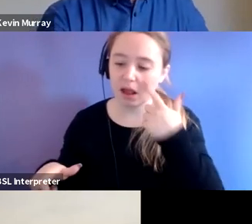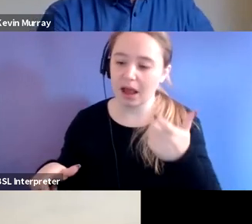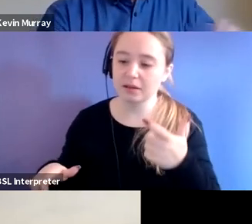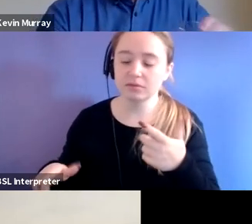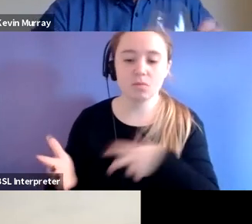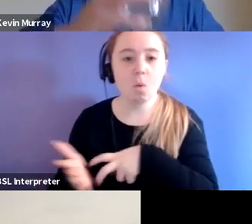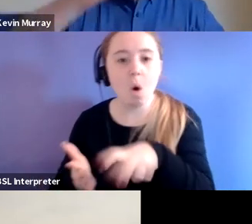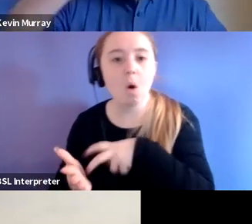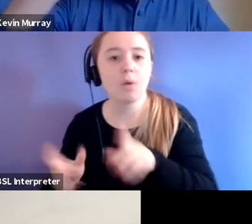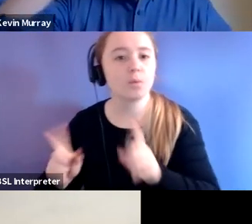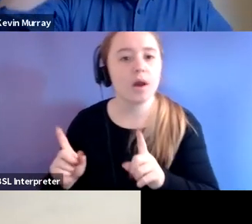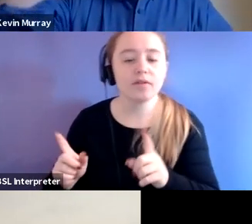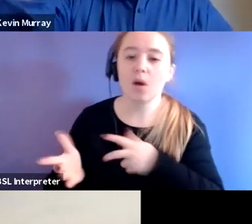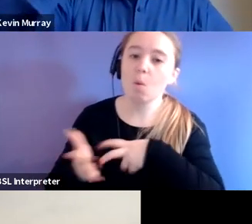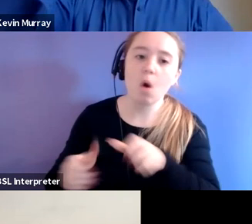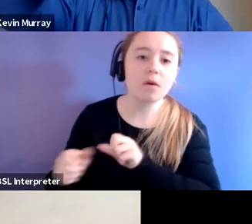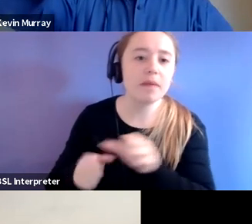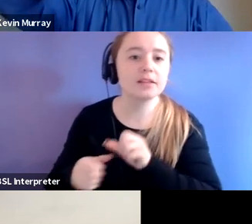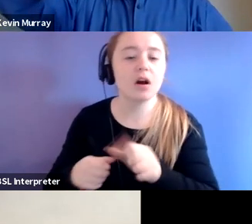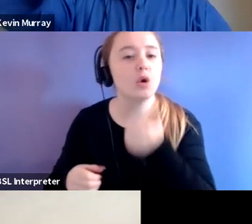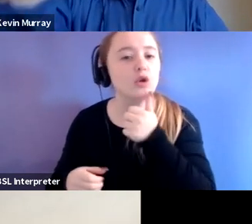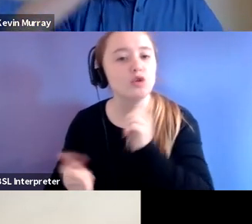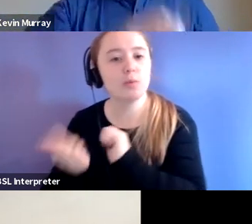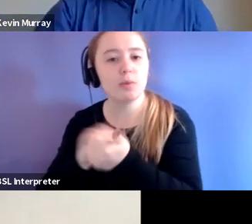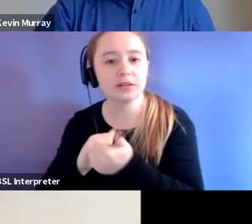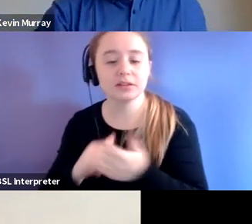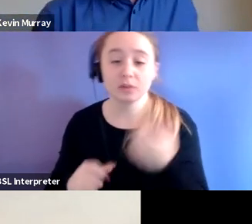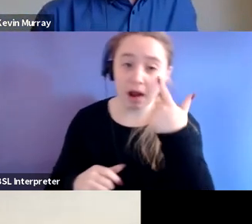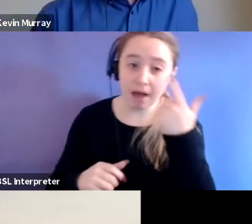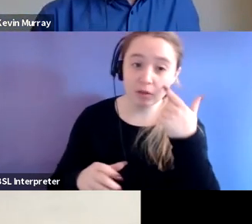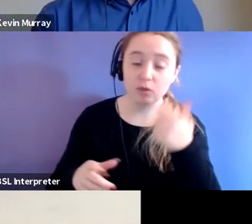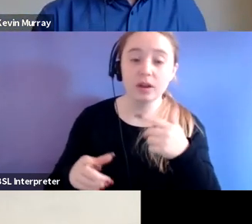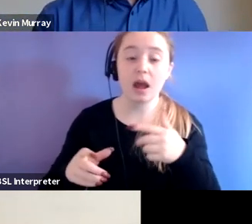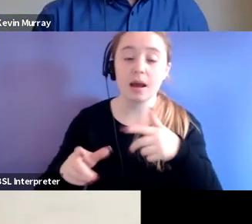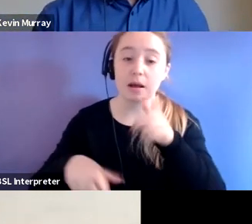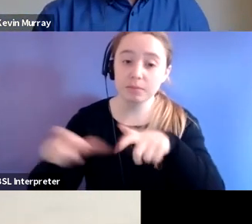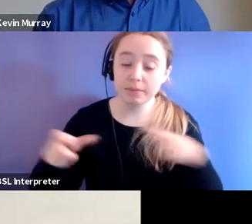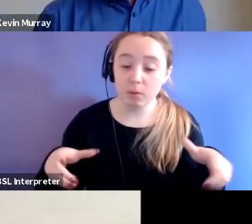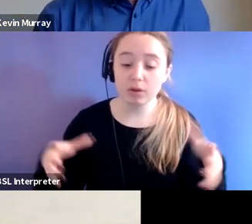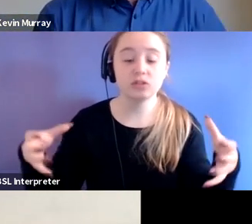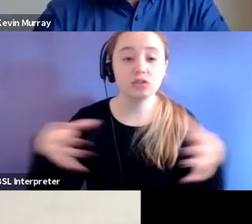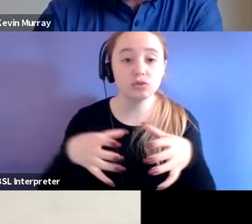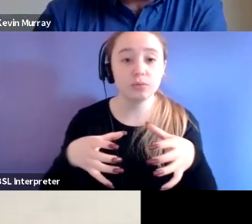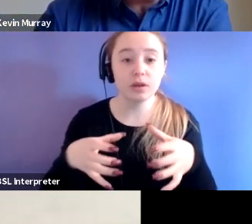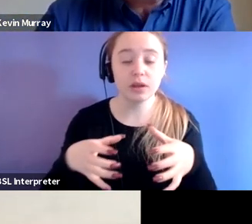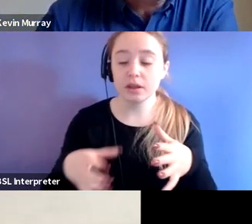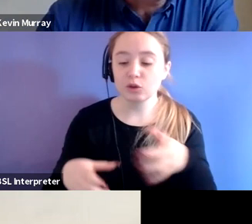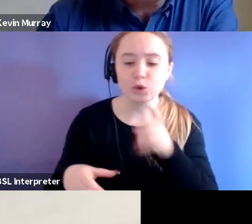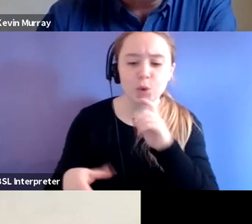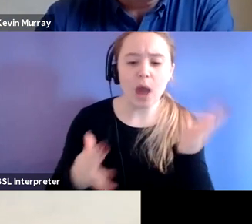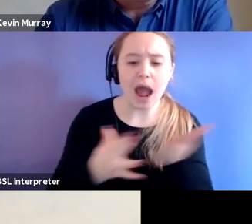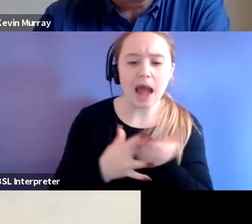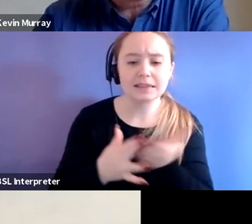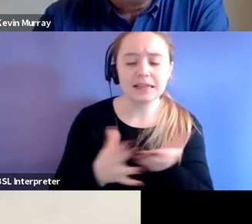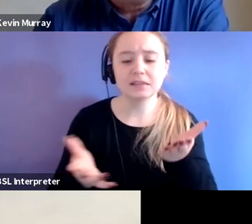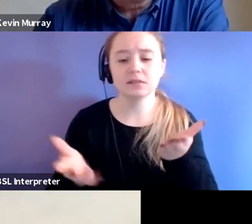street, we are looking at the population groups and still looking at the need to have access through from car